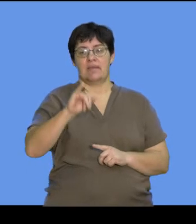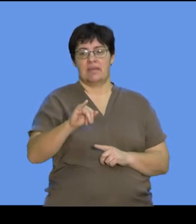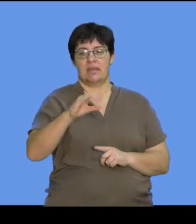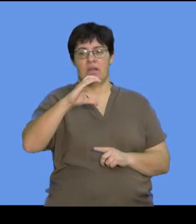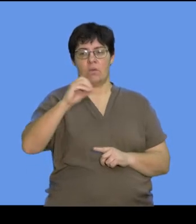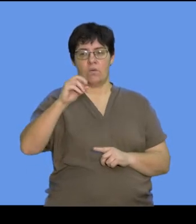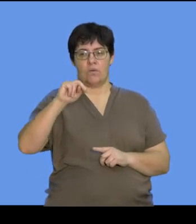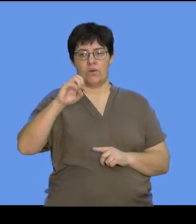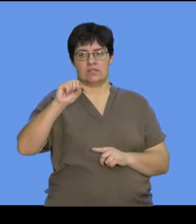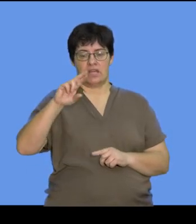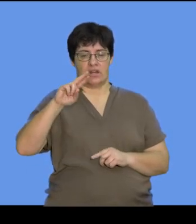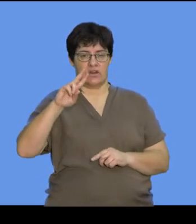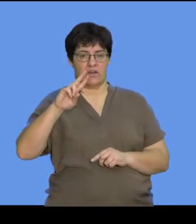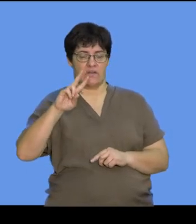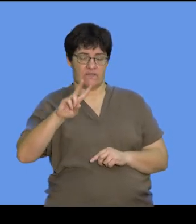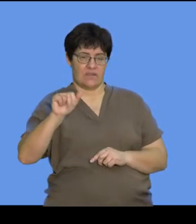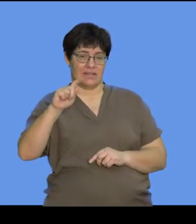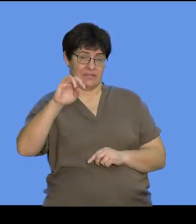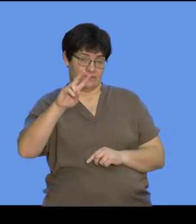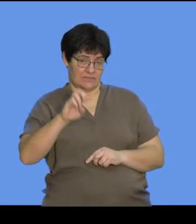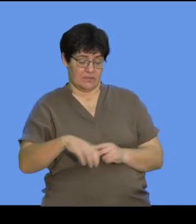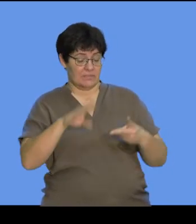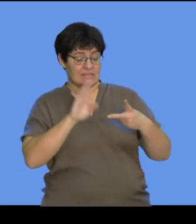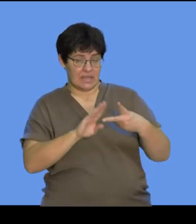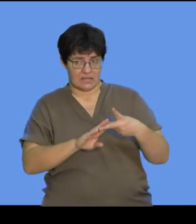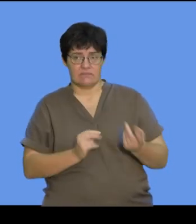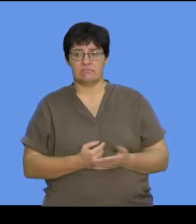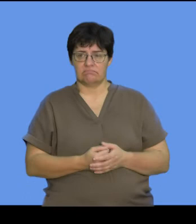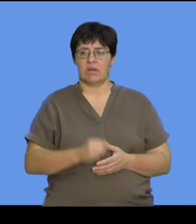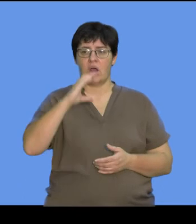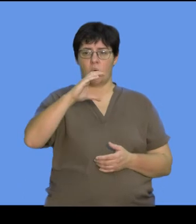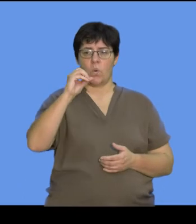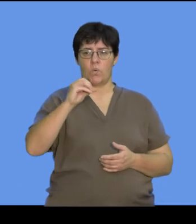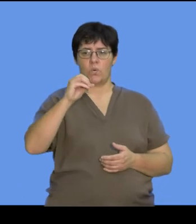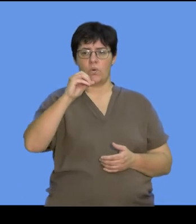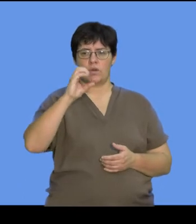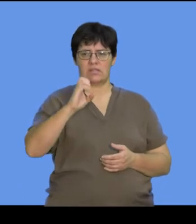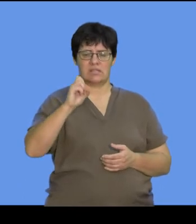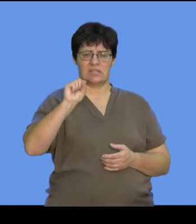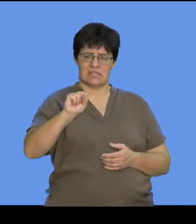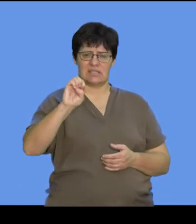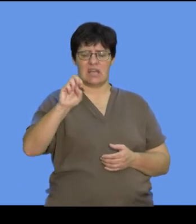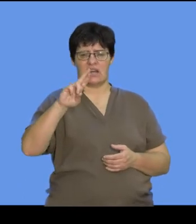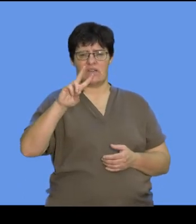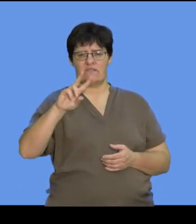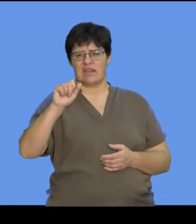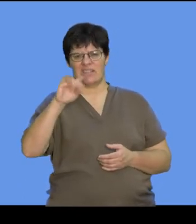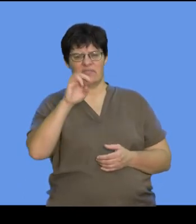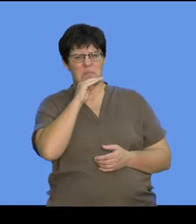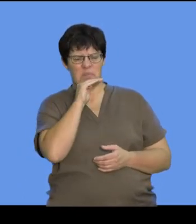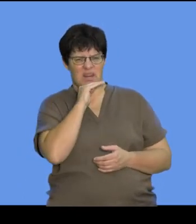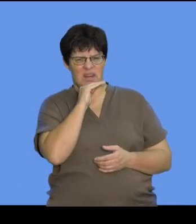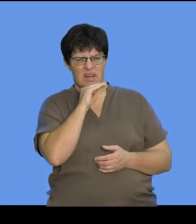model. The second model that we look at is the conservative model. And if you think of the word conservative, it essentially refers